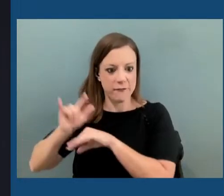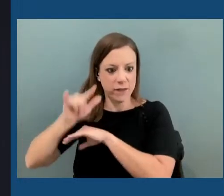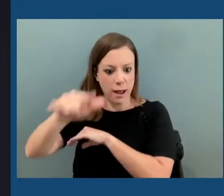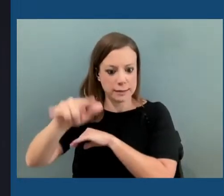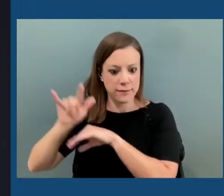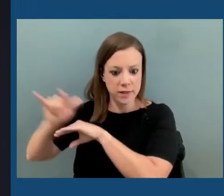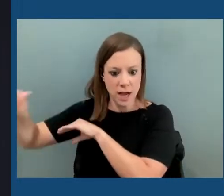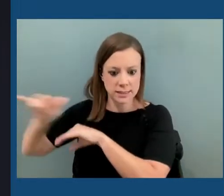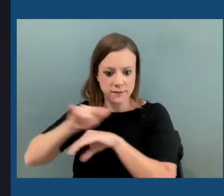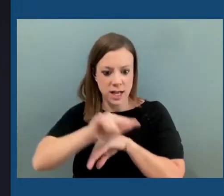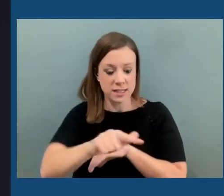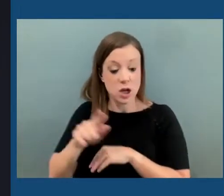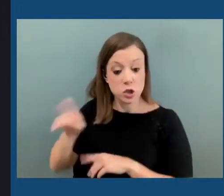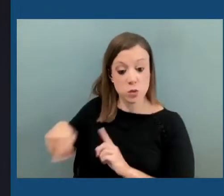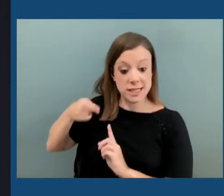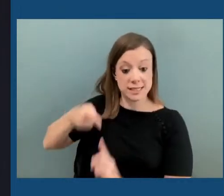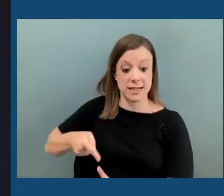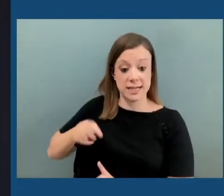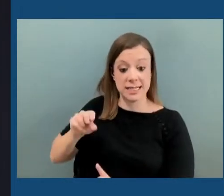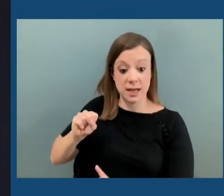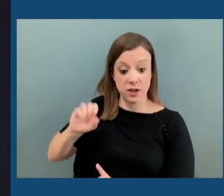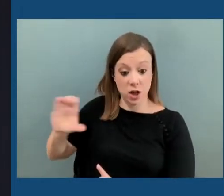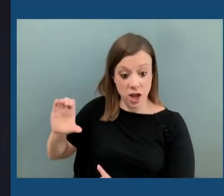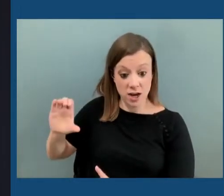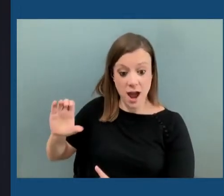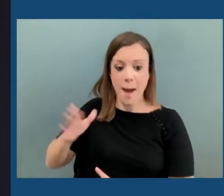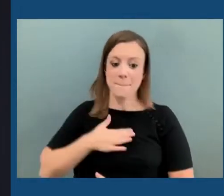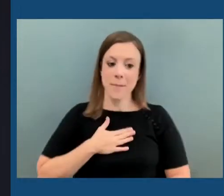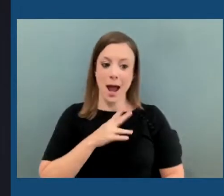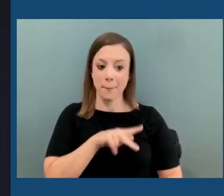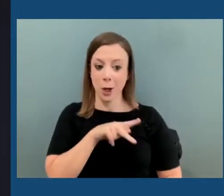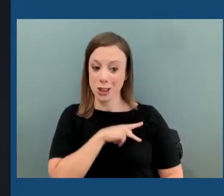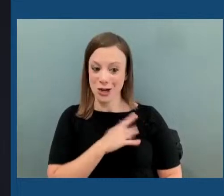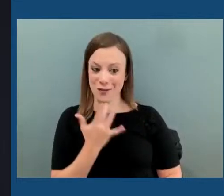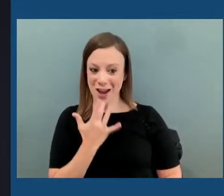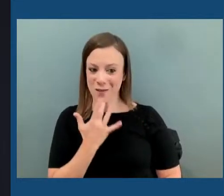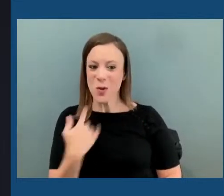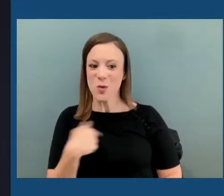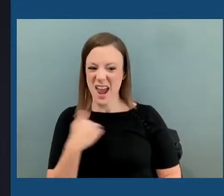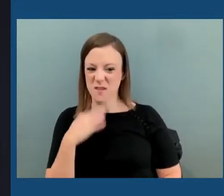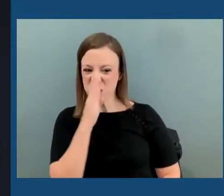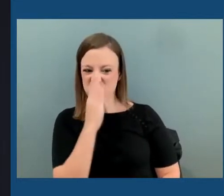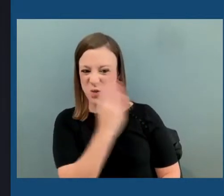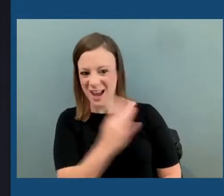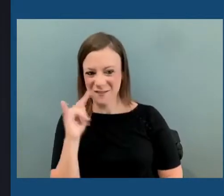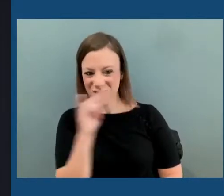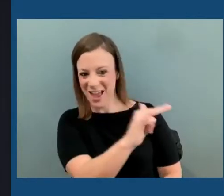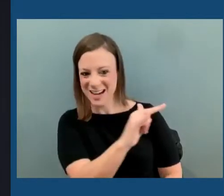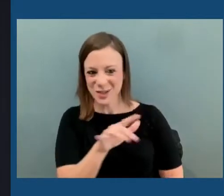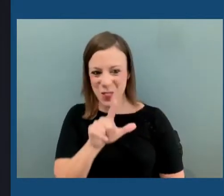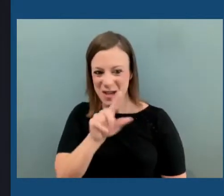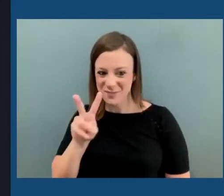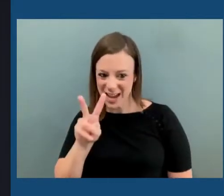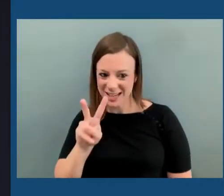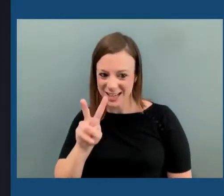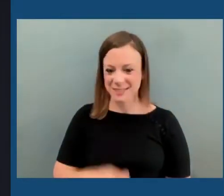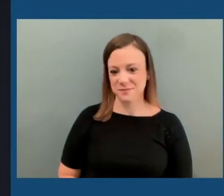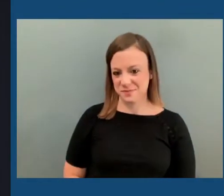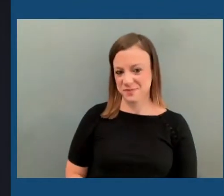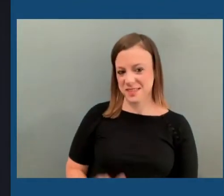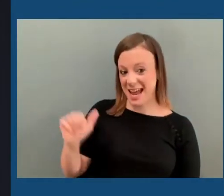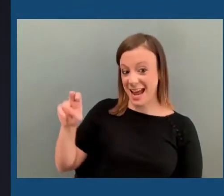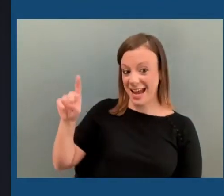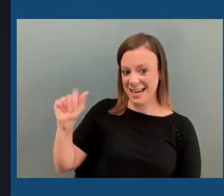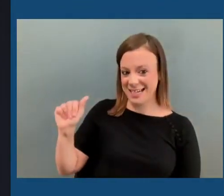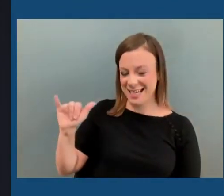personal favorite, we now have a direct flight to Las Vegas. The governor, that's right, Andy was very proud to call me with that one. He was very anxious.